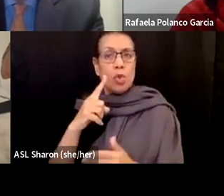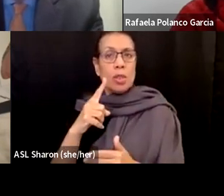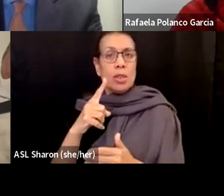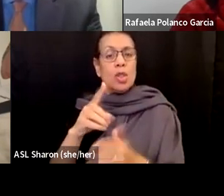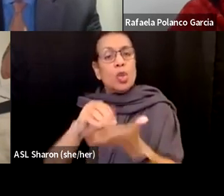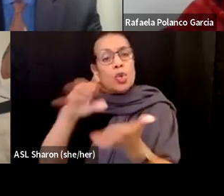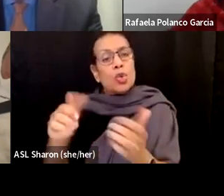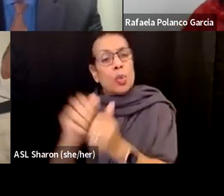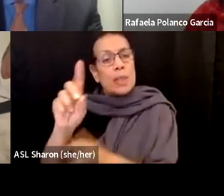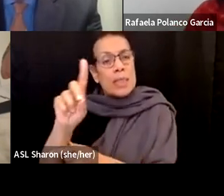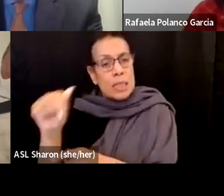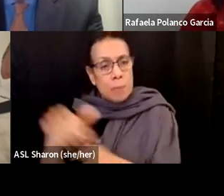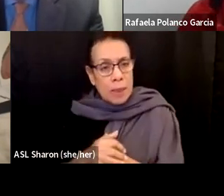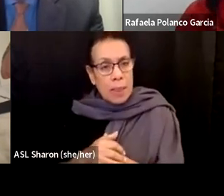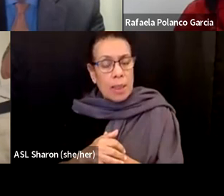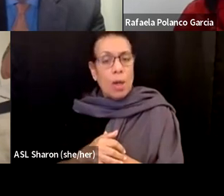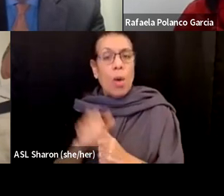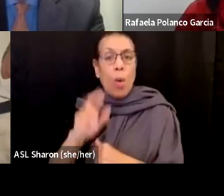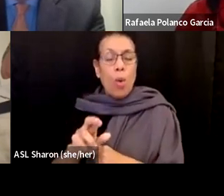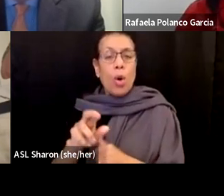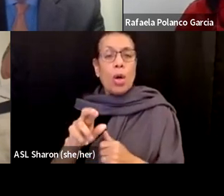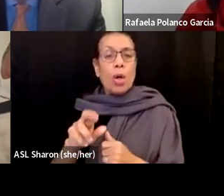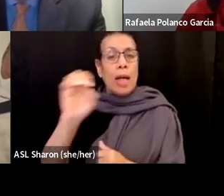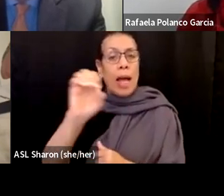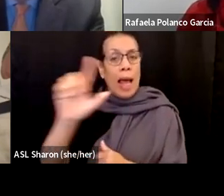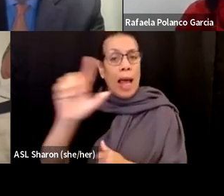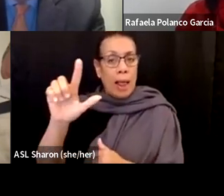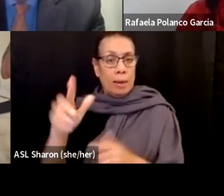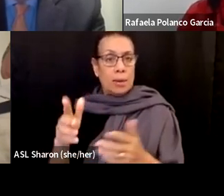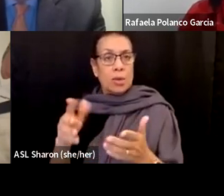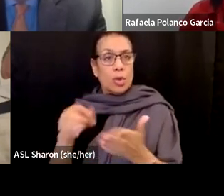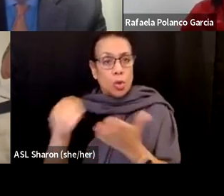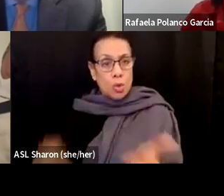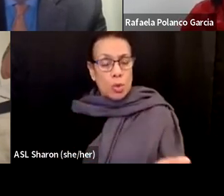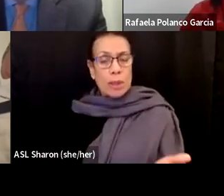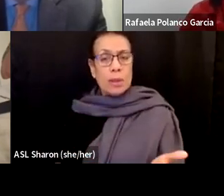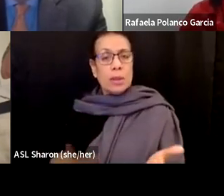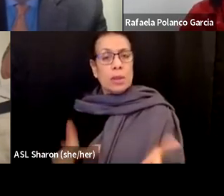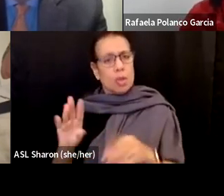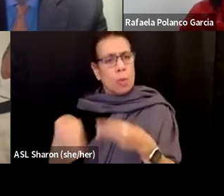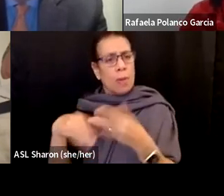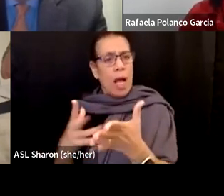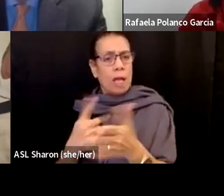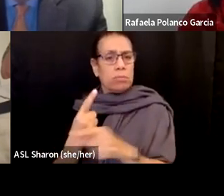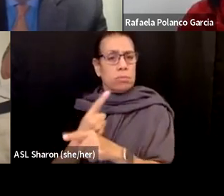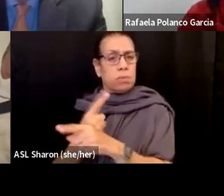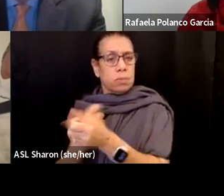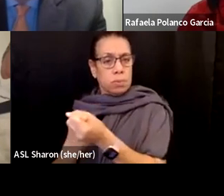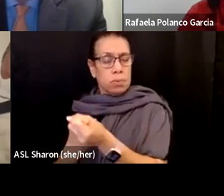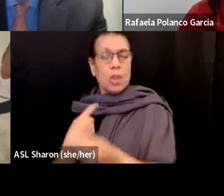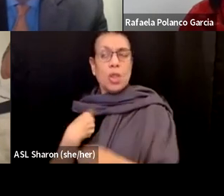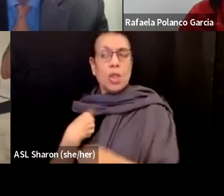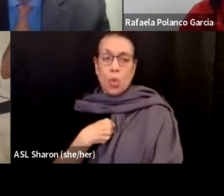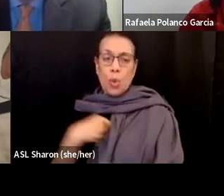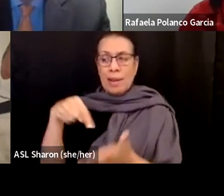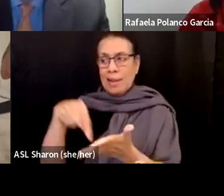and students who speak languages other than english to provide the right kind of support to them so we've had a large effort